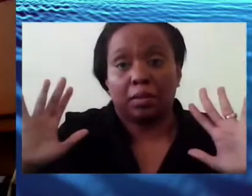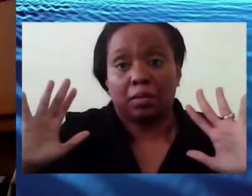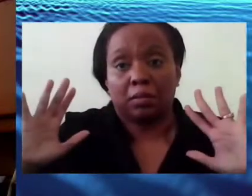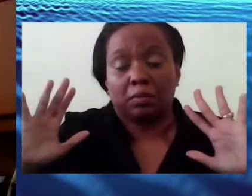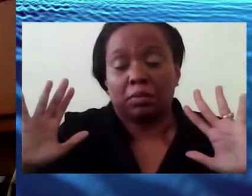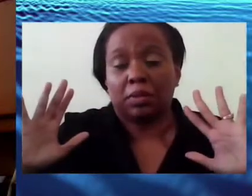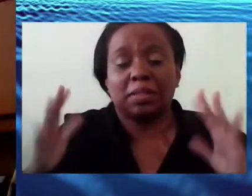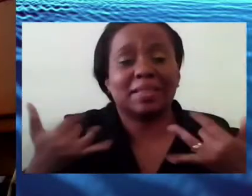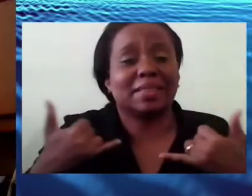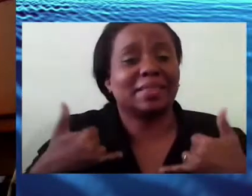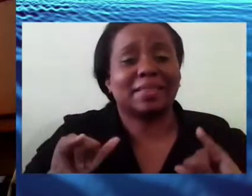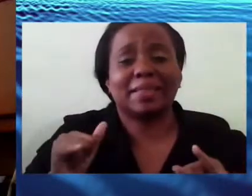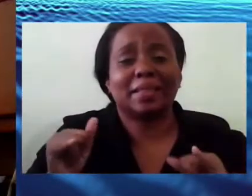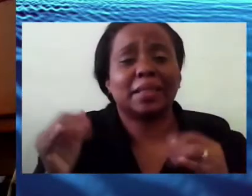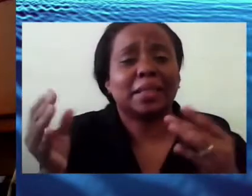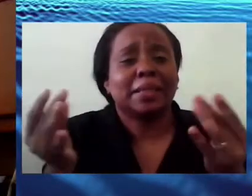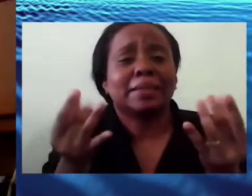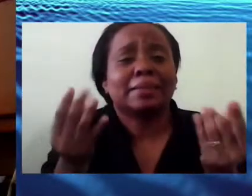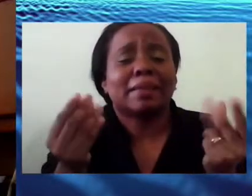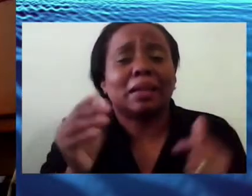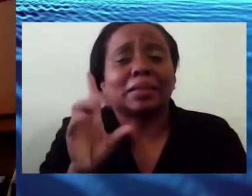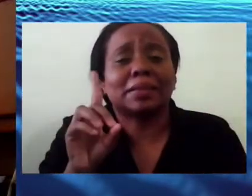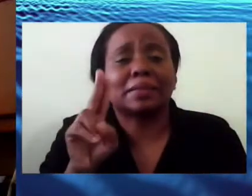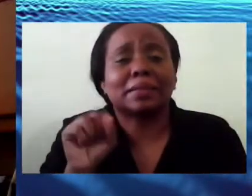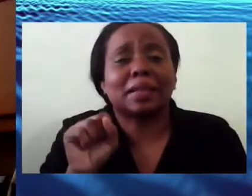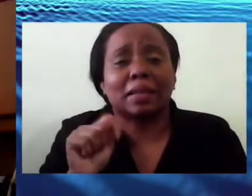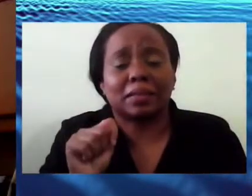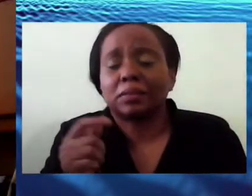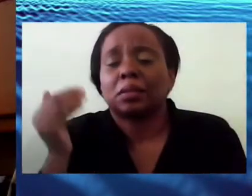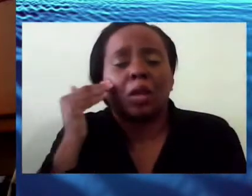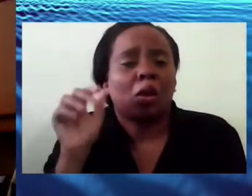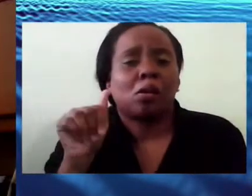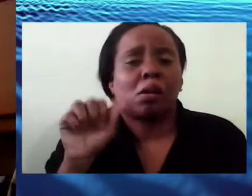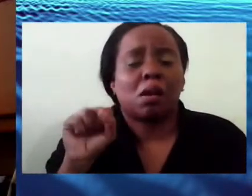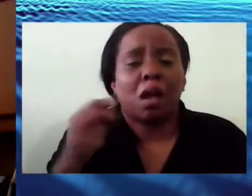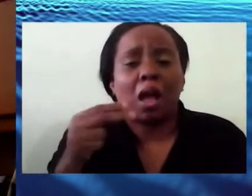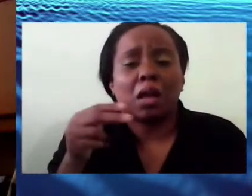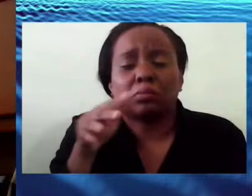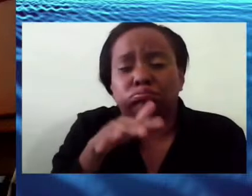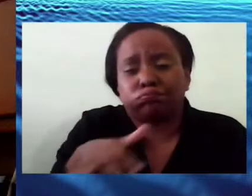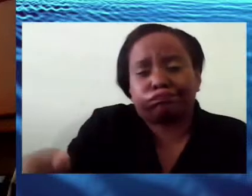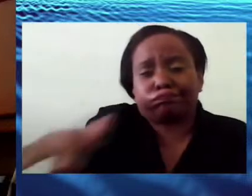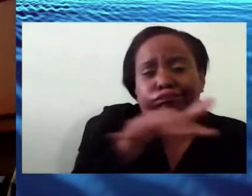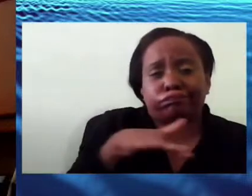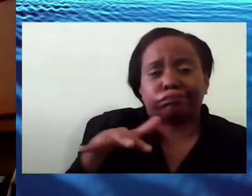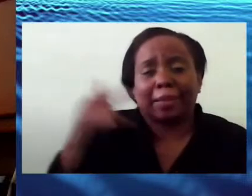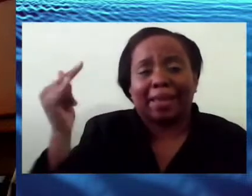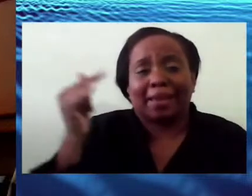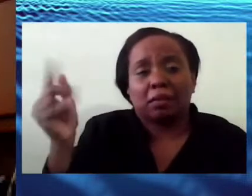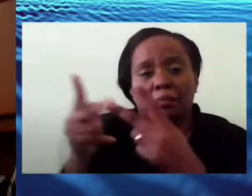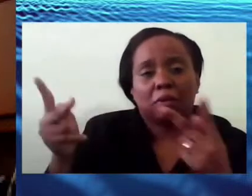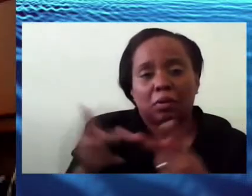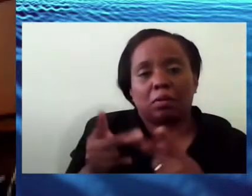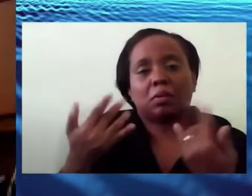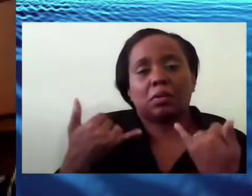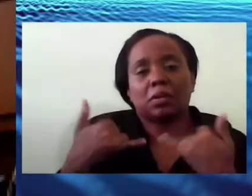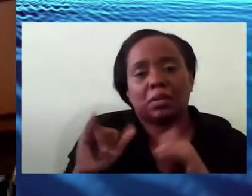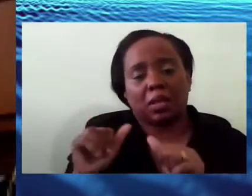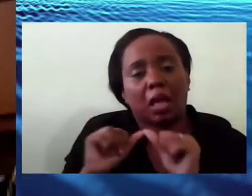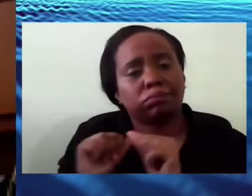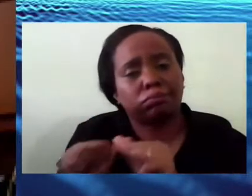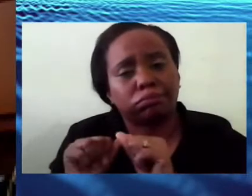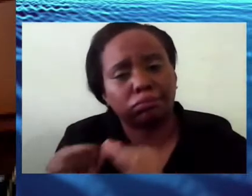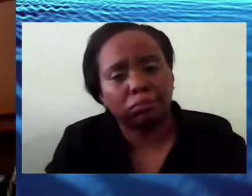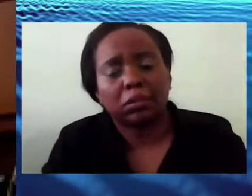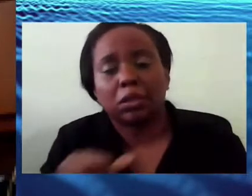dust continues to blow as the ash has settled all around the perimeter of the airport as well. And so it will be a continuous process to ensure that we keep not